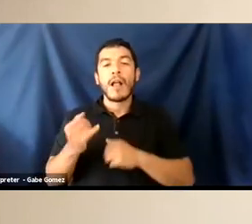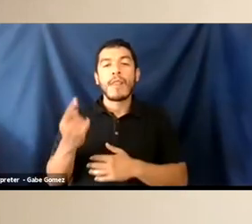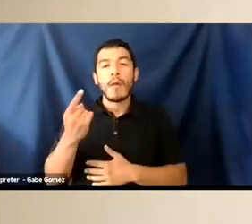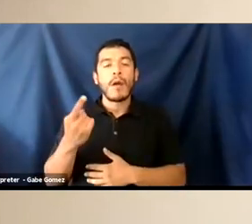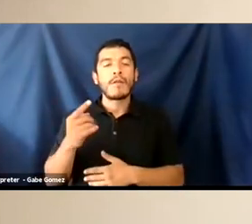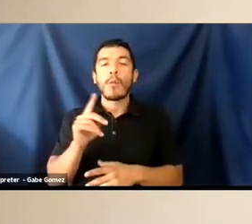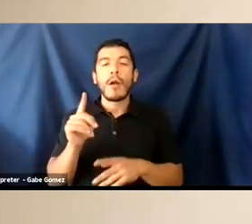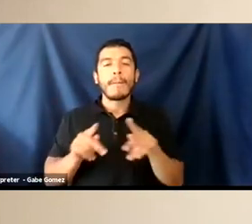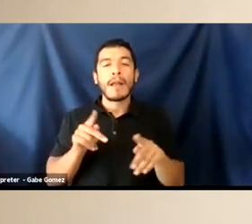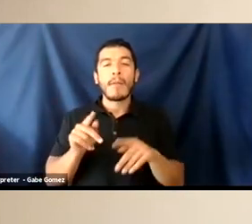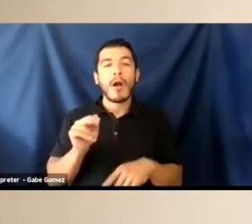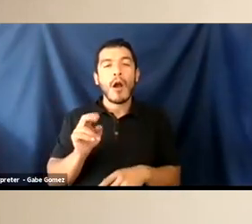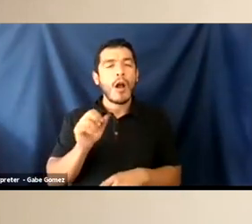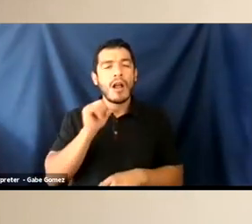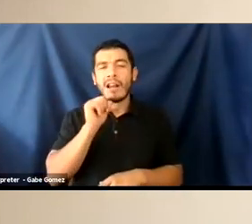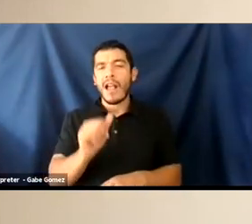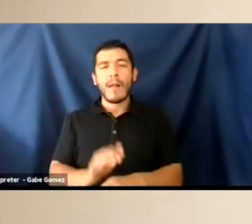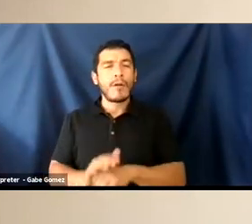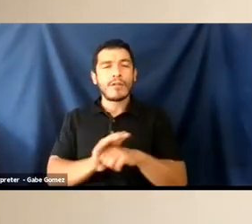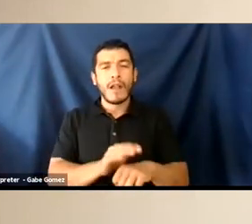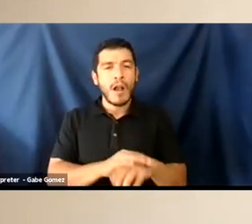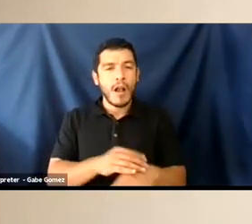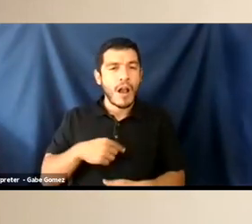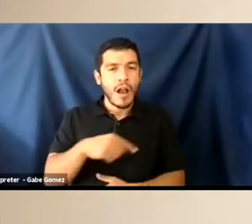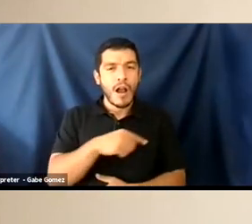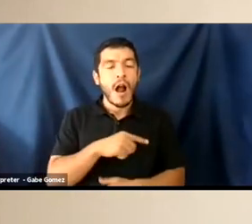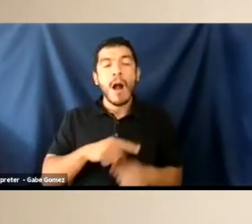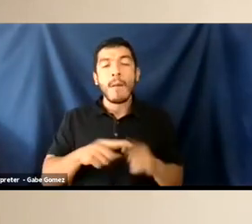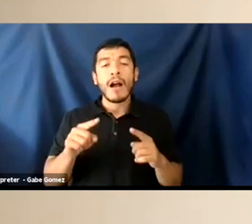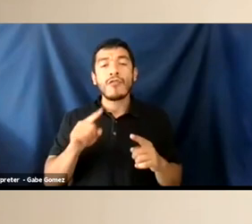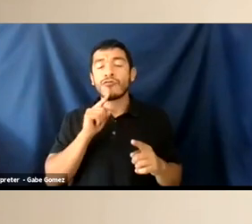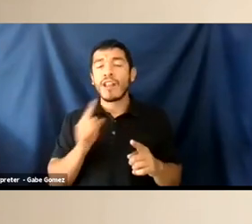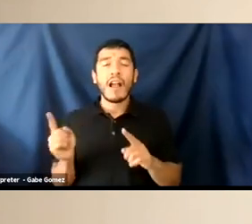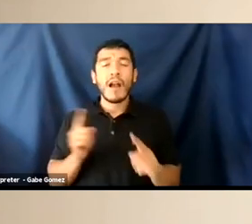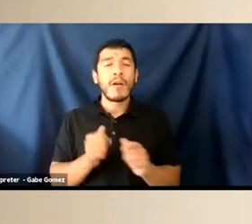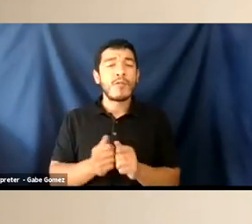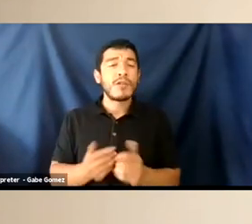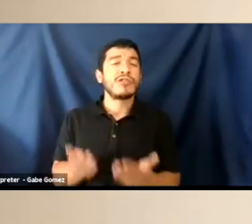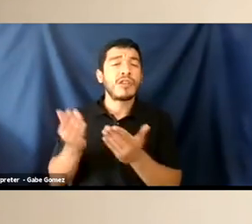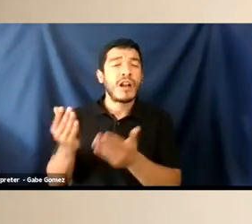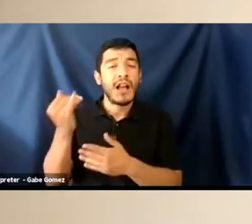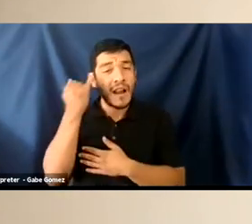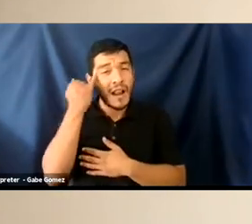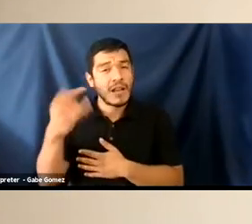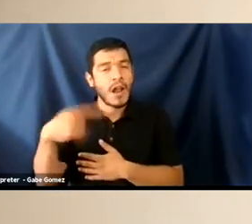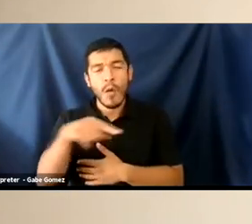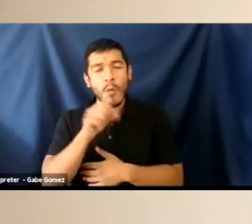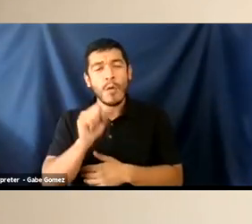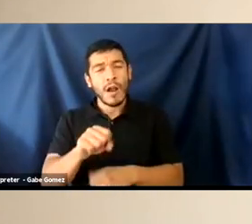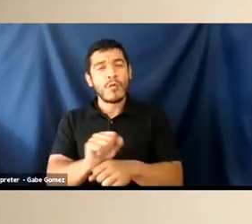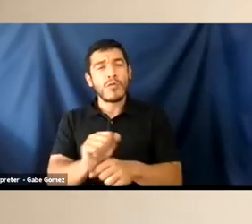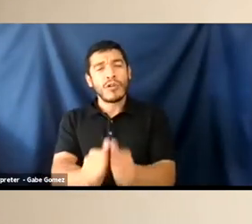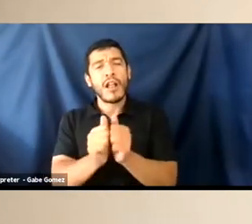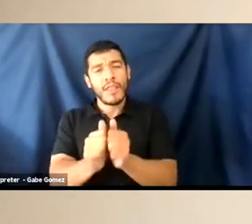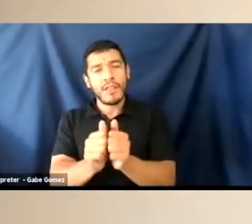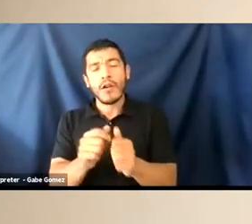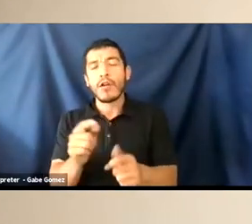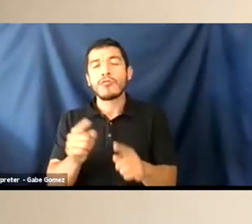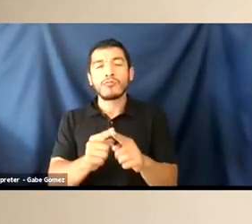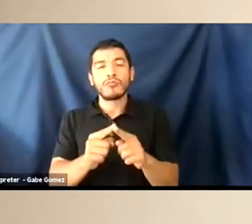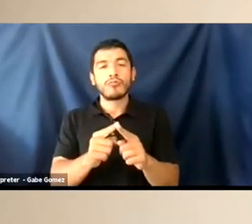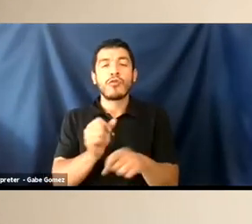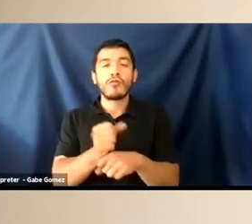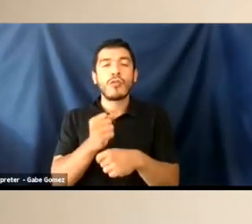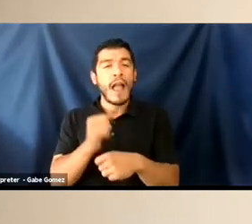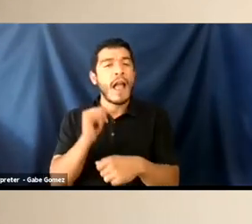are not pushing back on us, but coming with suggestions and ideas where we could actually collaborate to create the